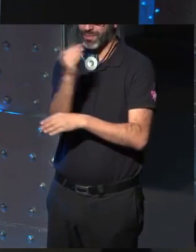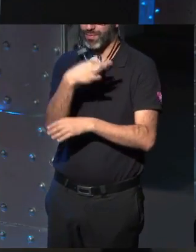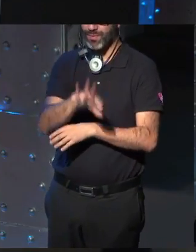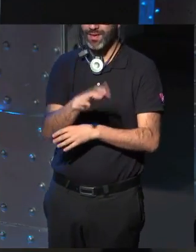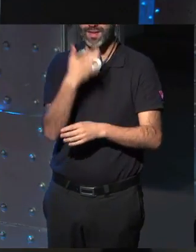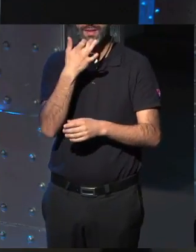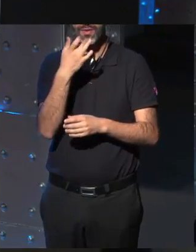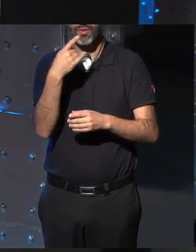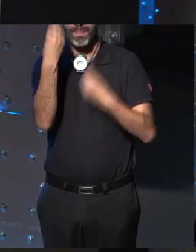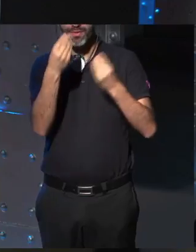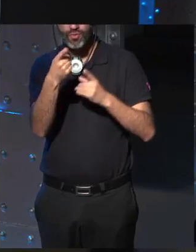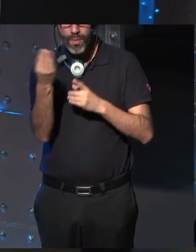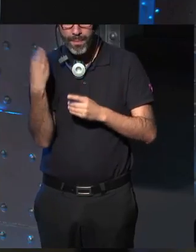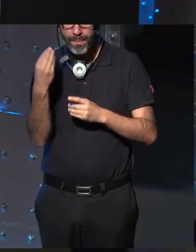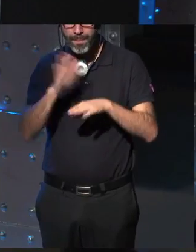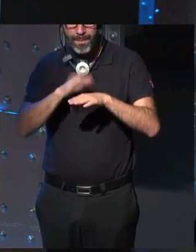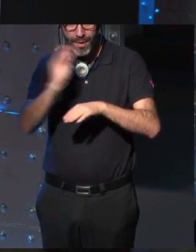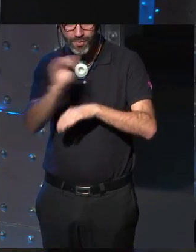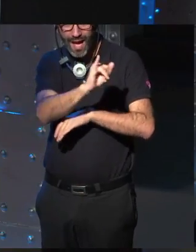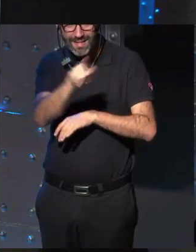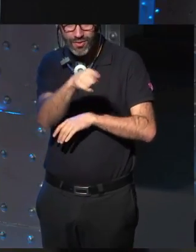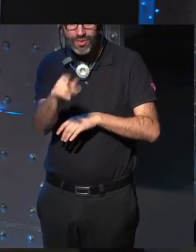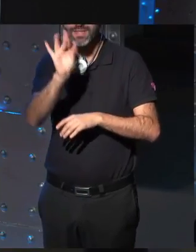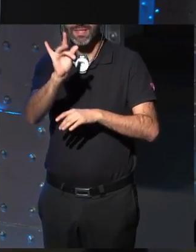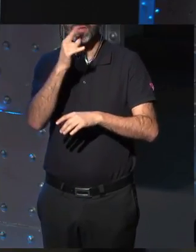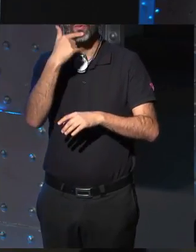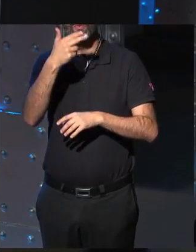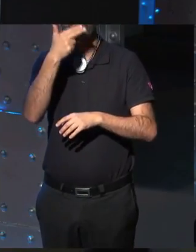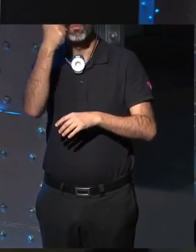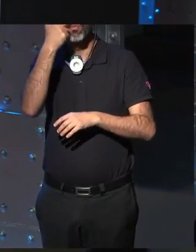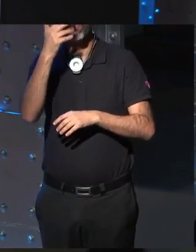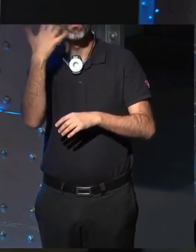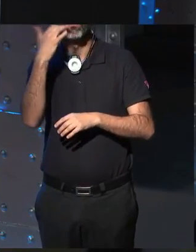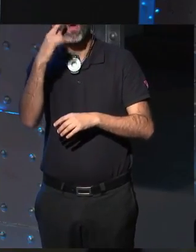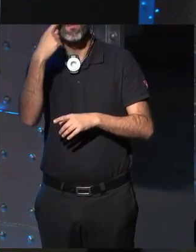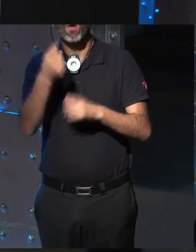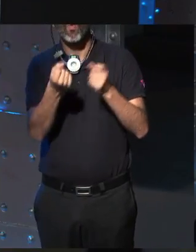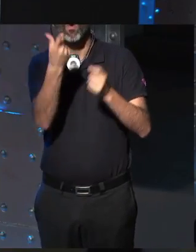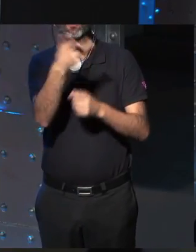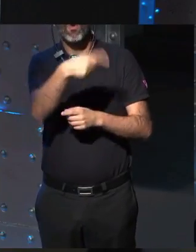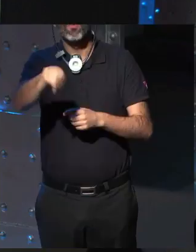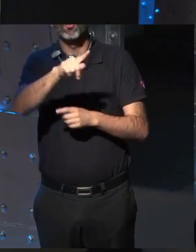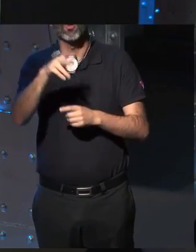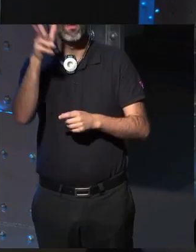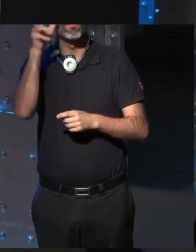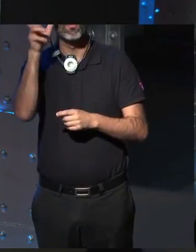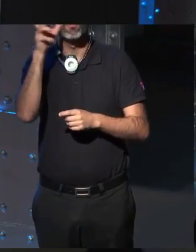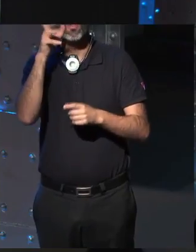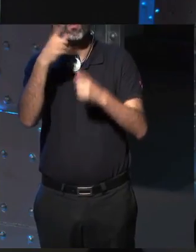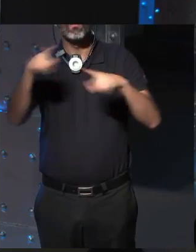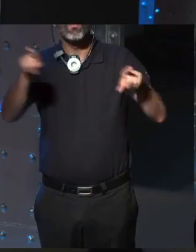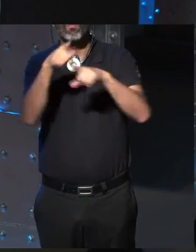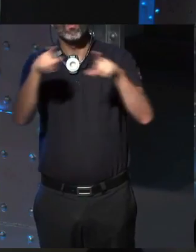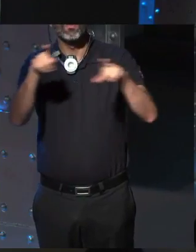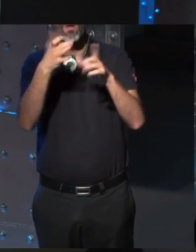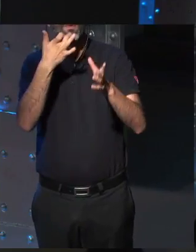Yeah, I'm curious, how many of you have ever heard music on a physical medium, something you can hold in your hand,